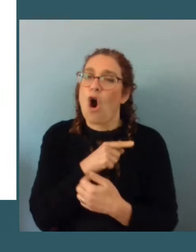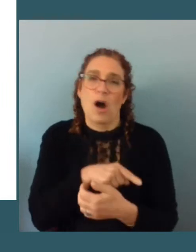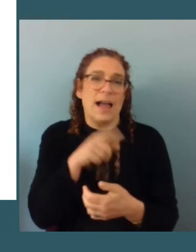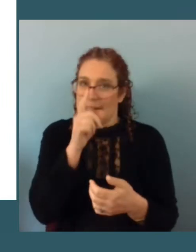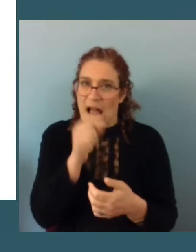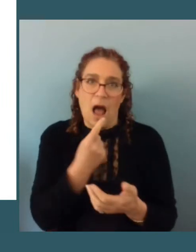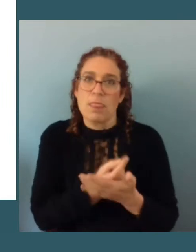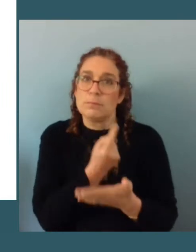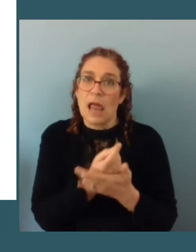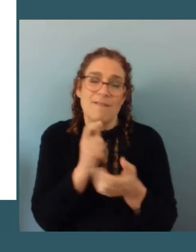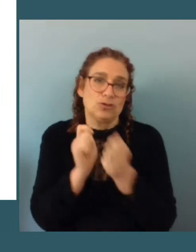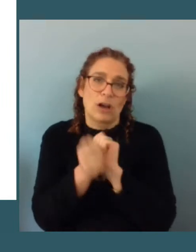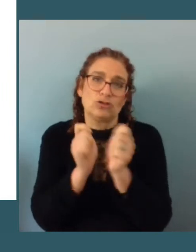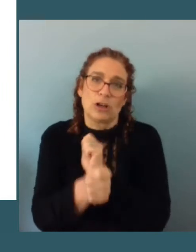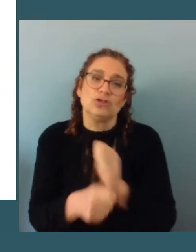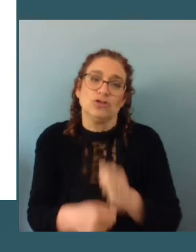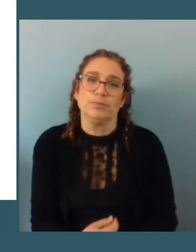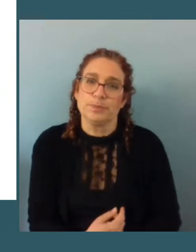the time.